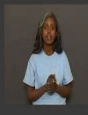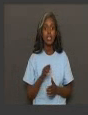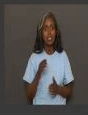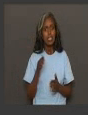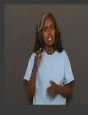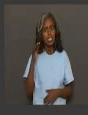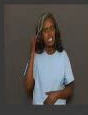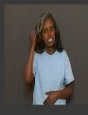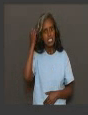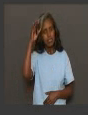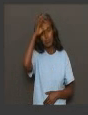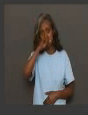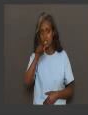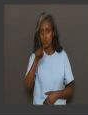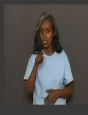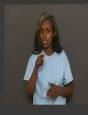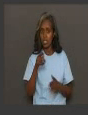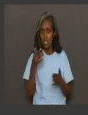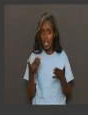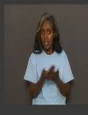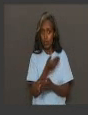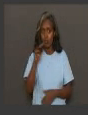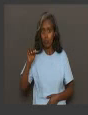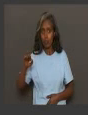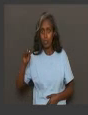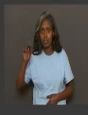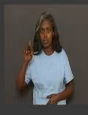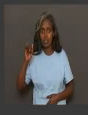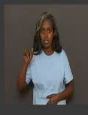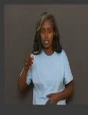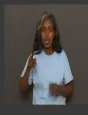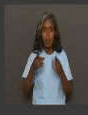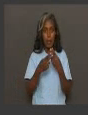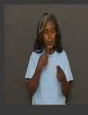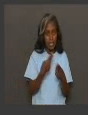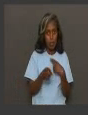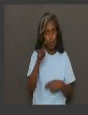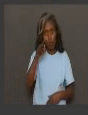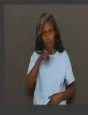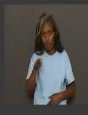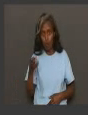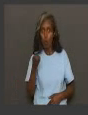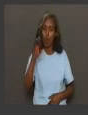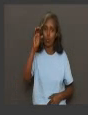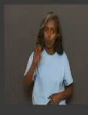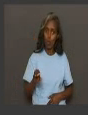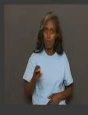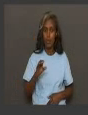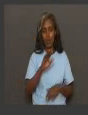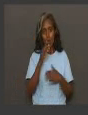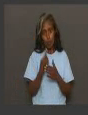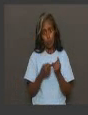Imagine we make a new matrix by multiplying one row or column of an old